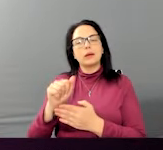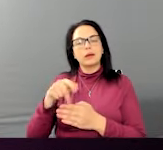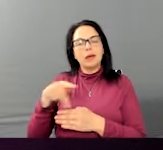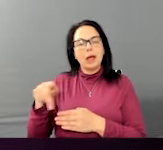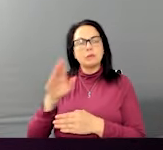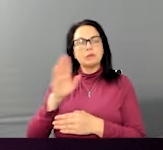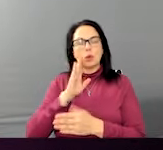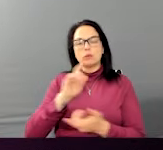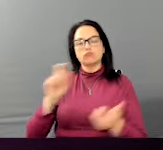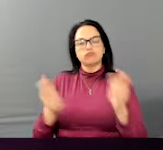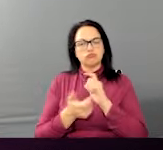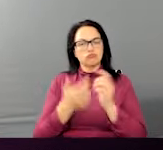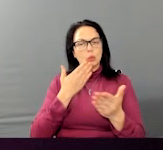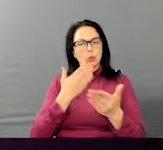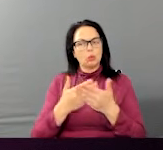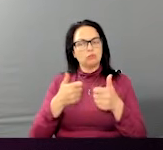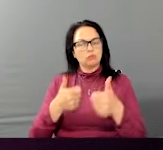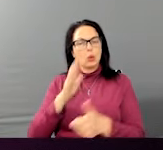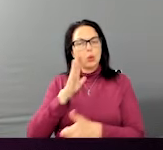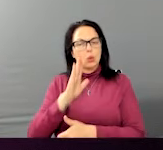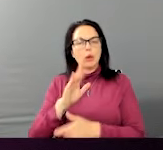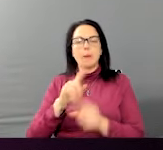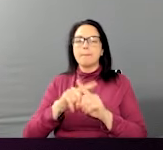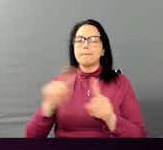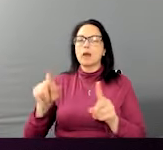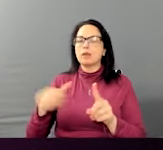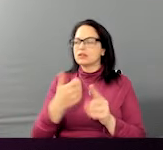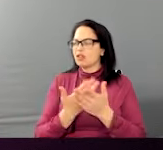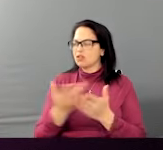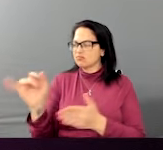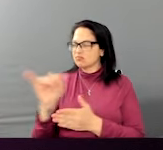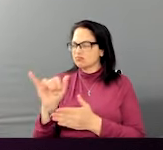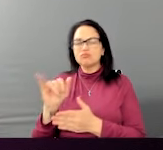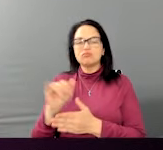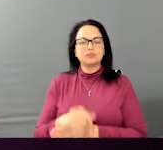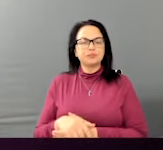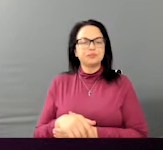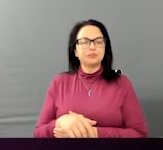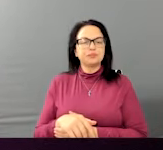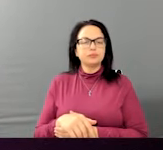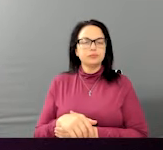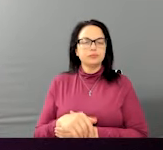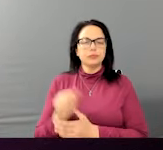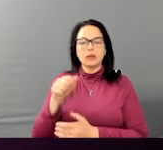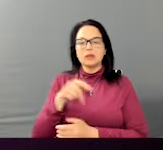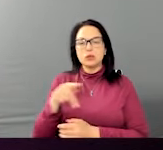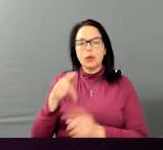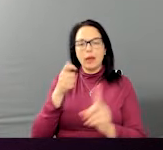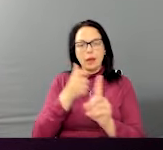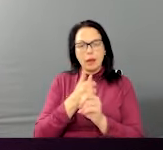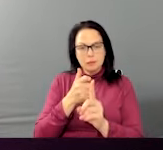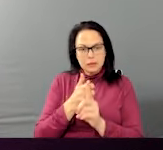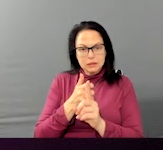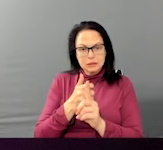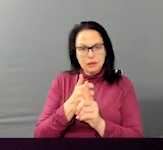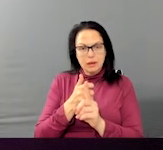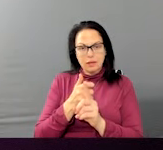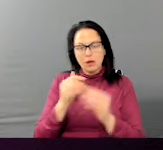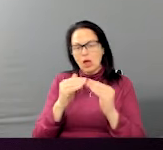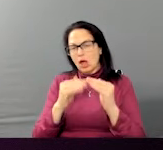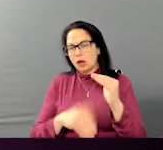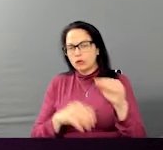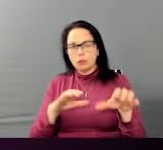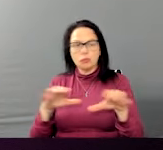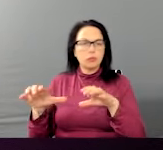change really well. We'll talk about that, but a bunch of other things as well. So the app itself gets a 100 performance score on